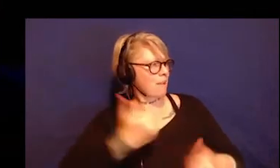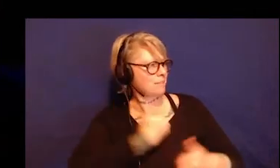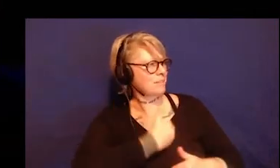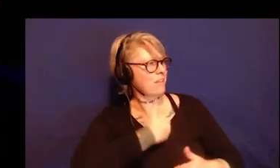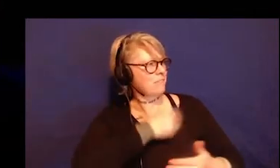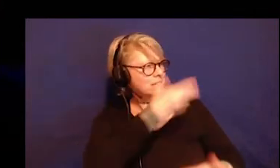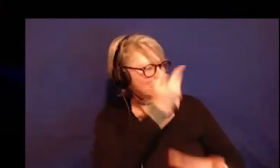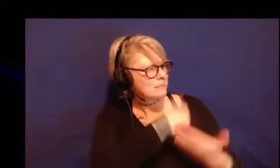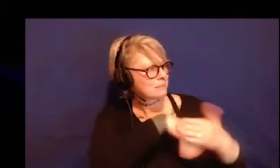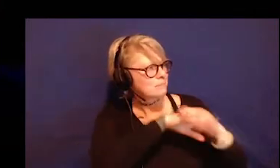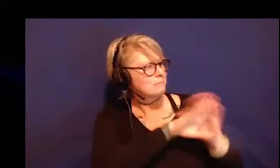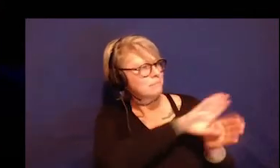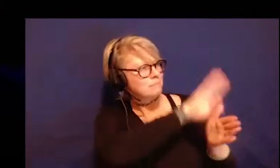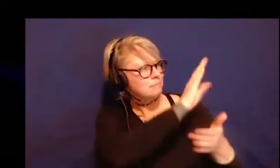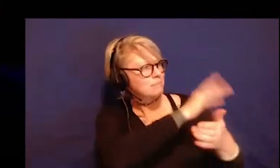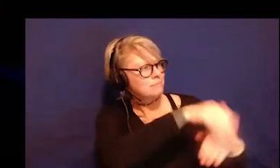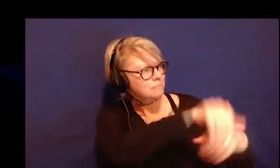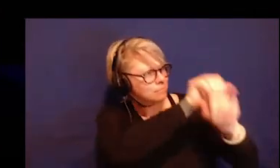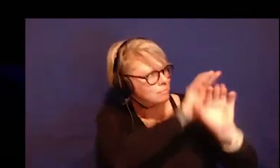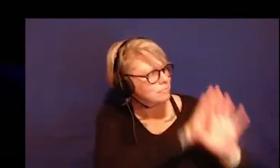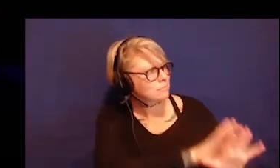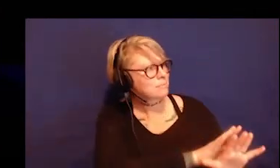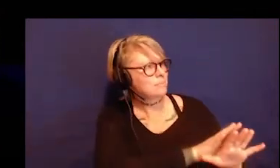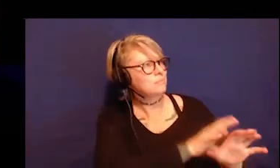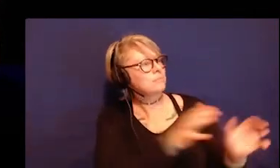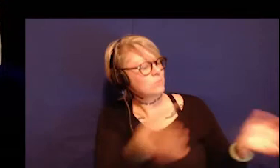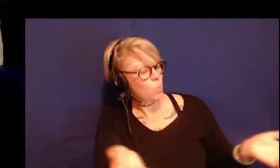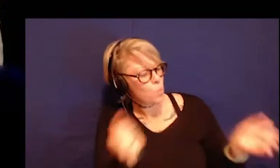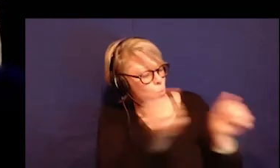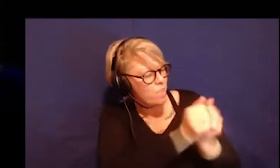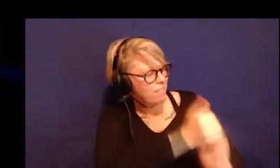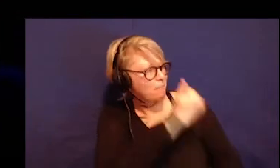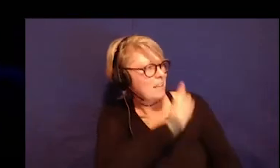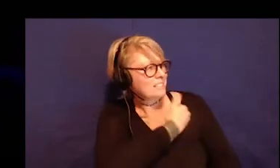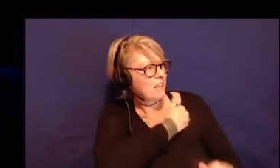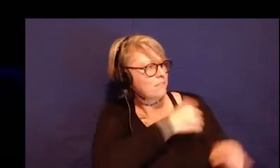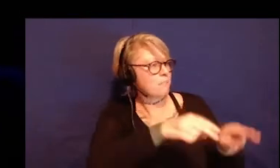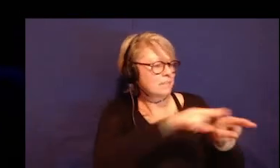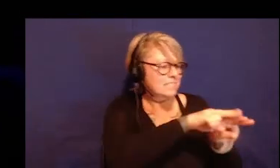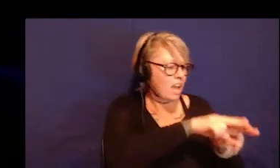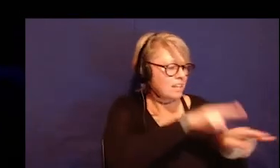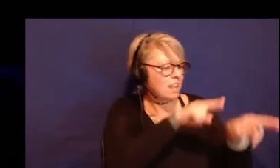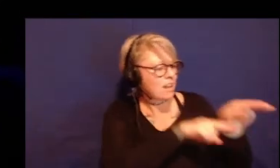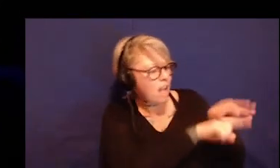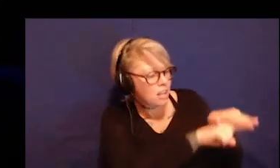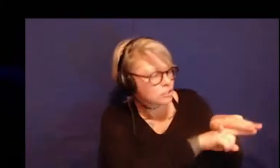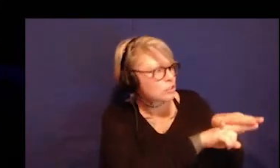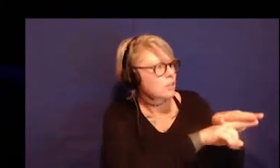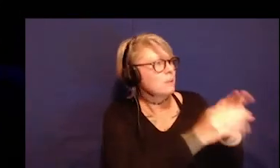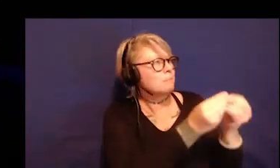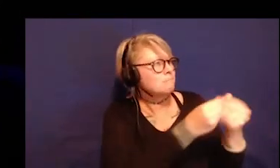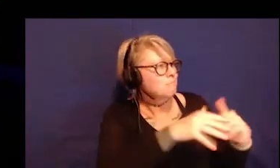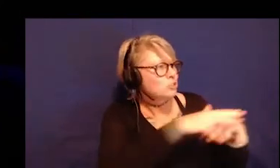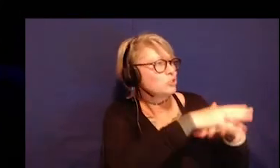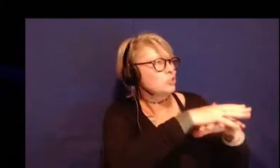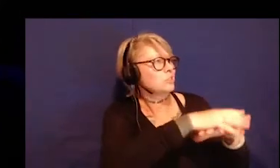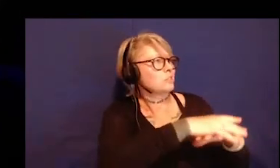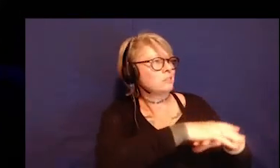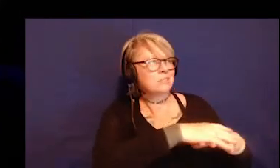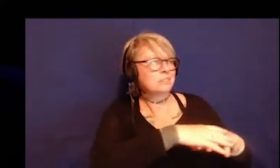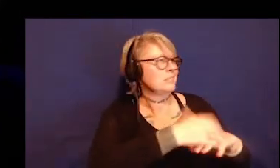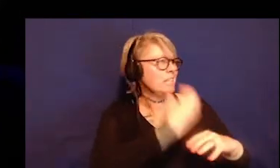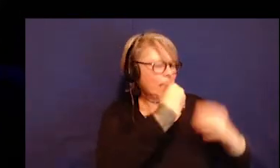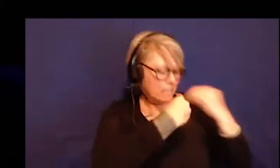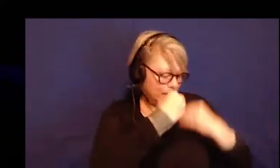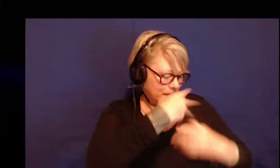buried beside myself. Your hundreds of selves. Buried under myself that has turned into dirt, ate by myself that